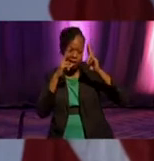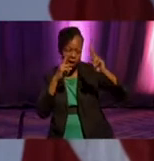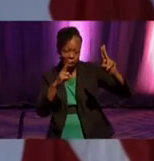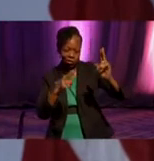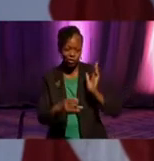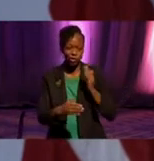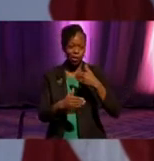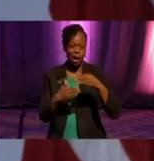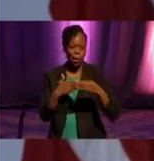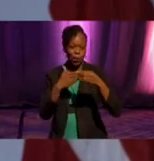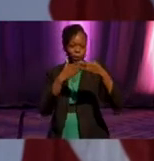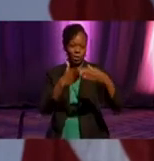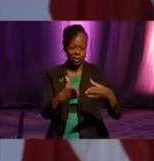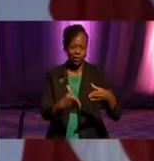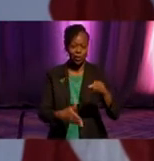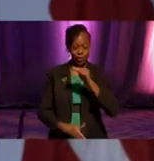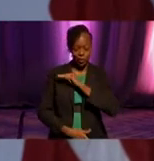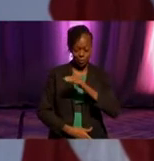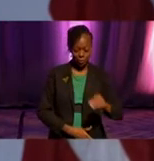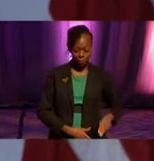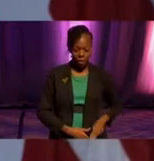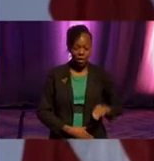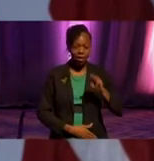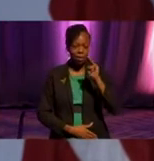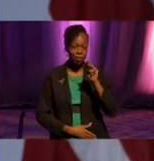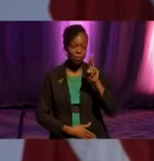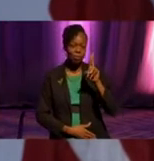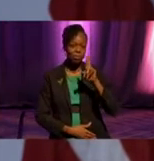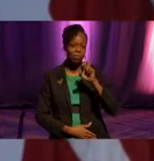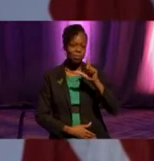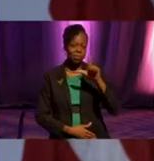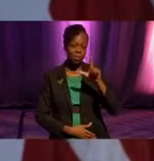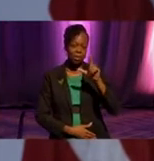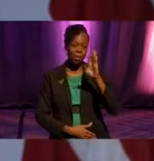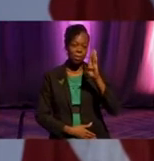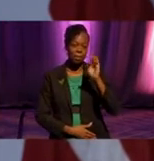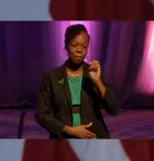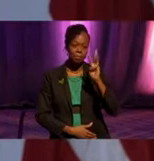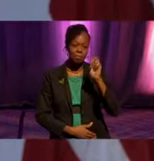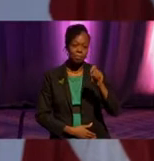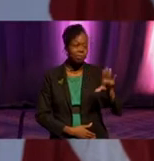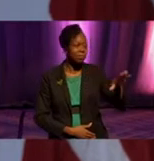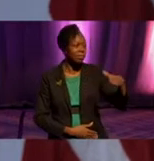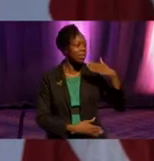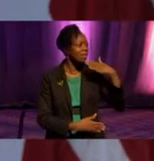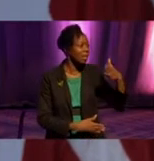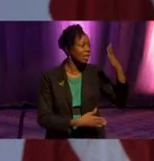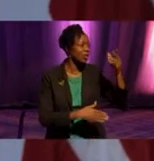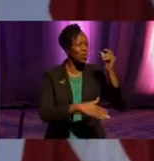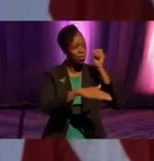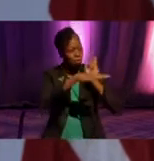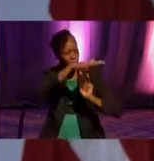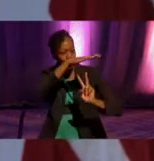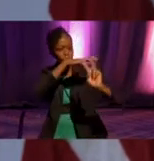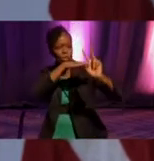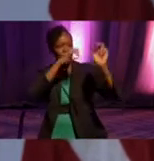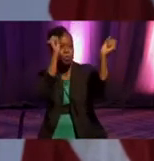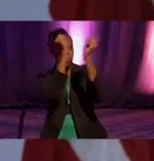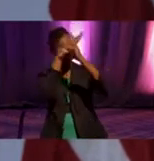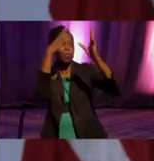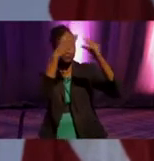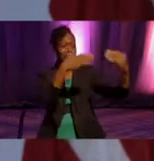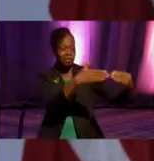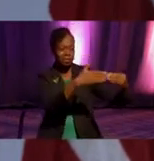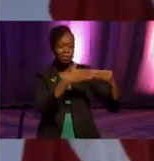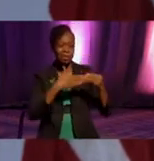leader, Mayor Muriel Bowser. Mayor, I thank you for your vision that has brought us here today. It is your vision that has shed